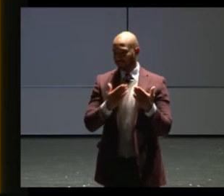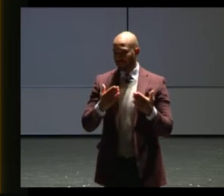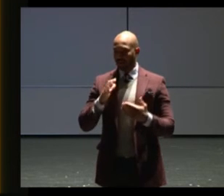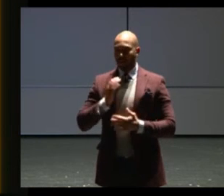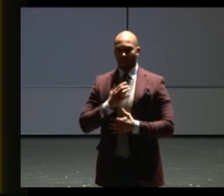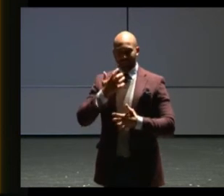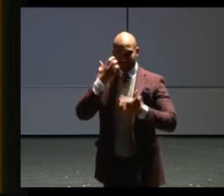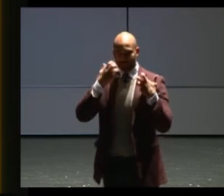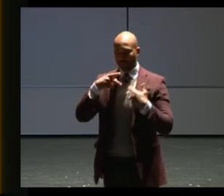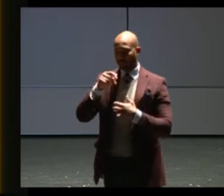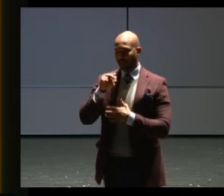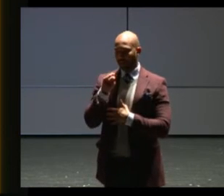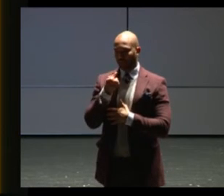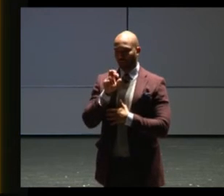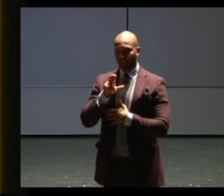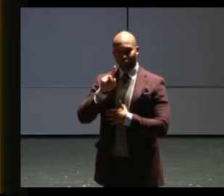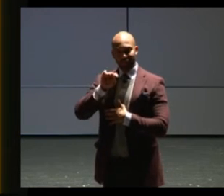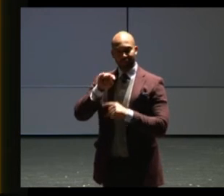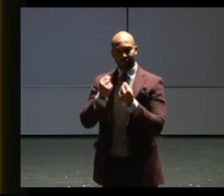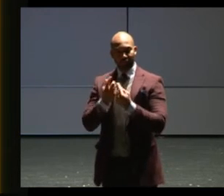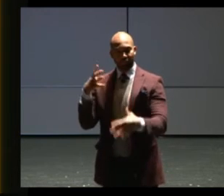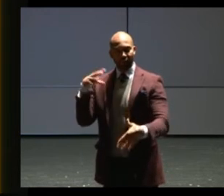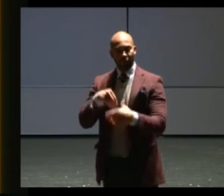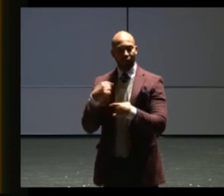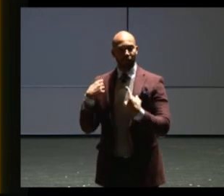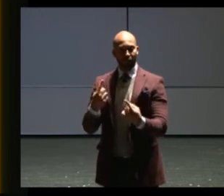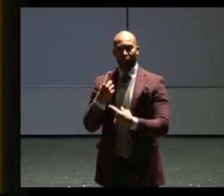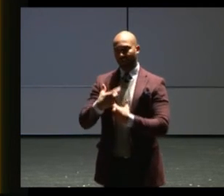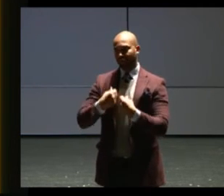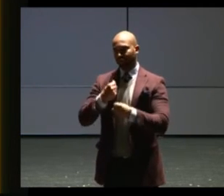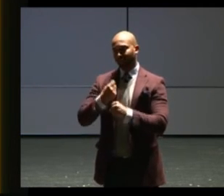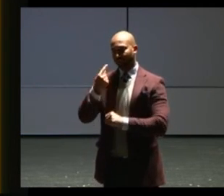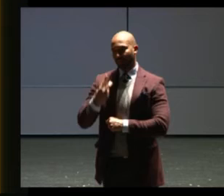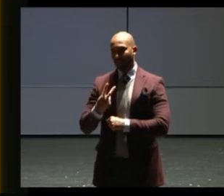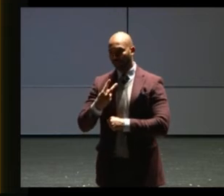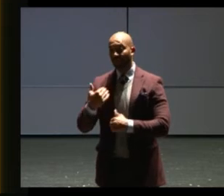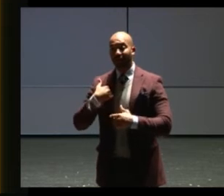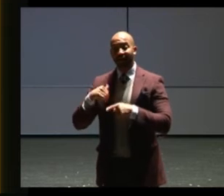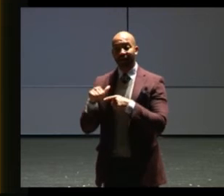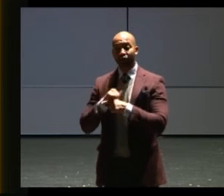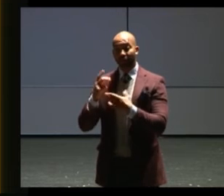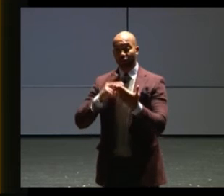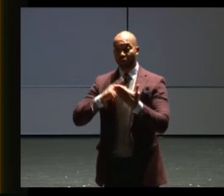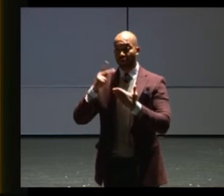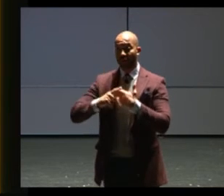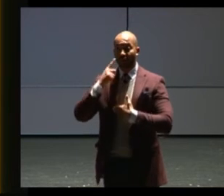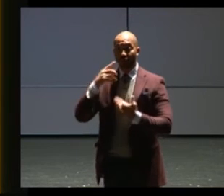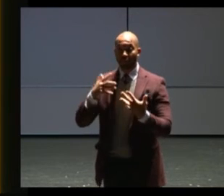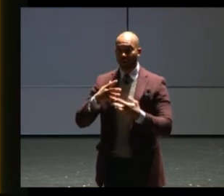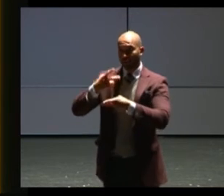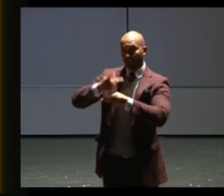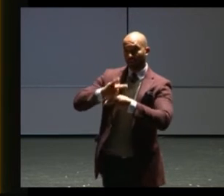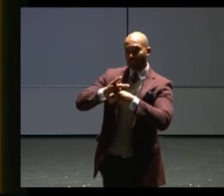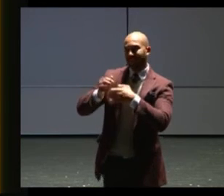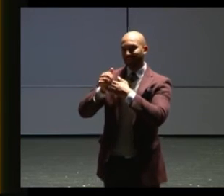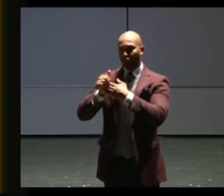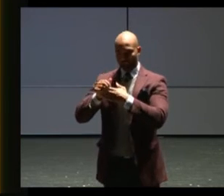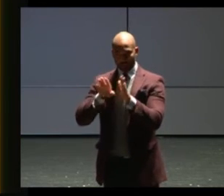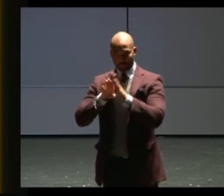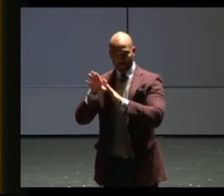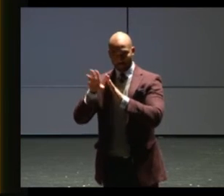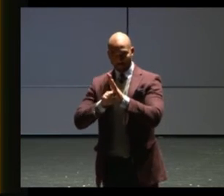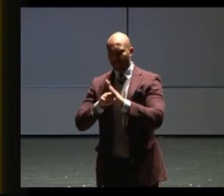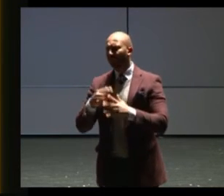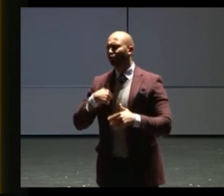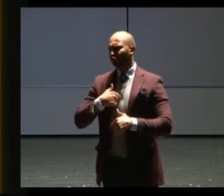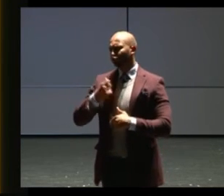has worked on for the last year and a half or more. They've helped put together a training program for supervisory and leadership development, and we know the